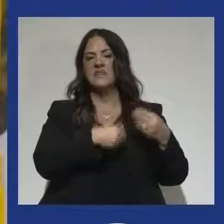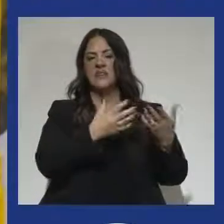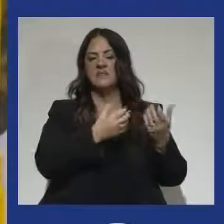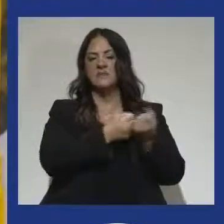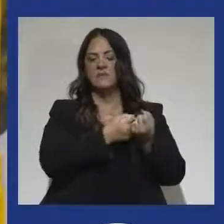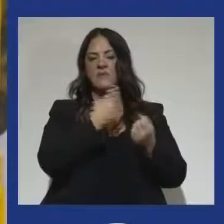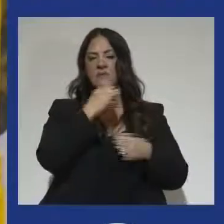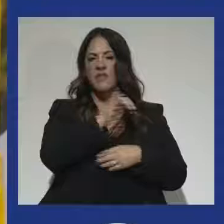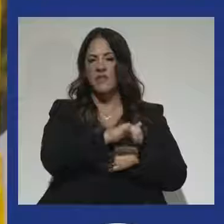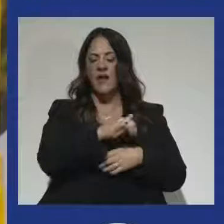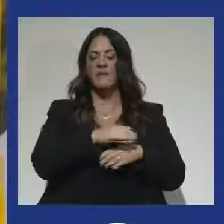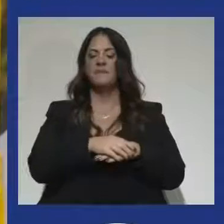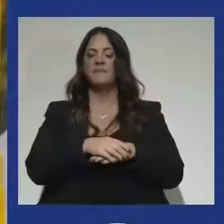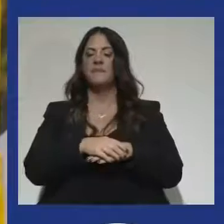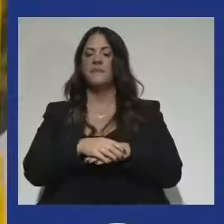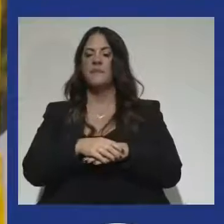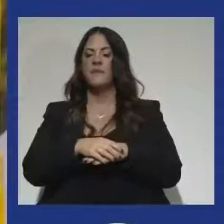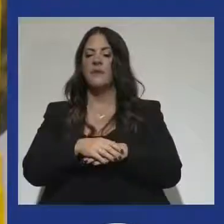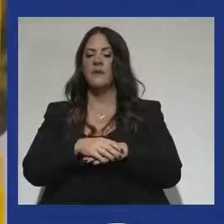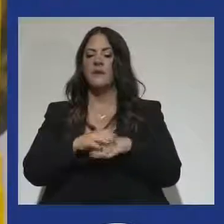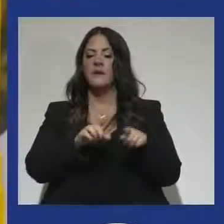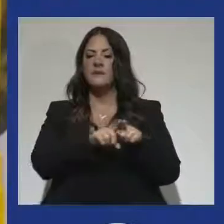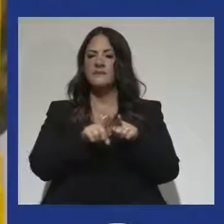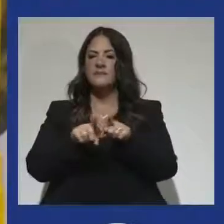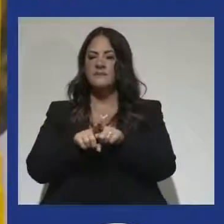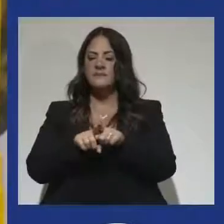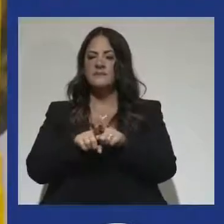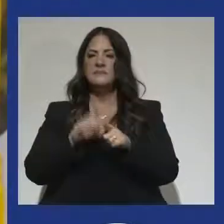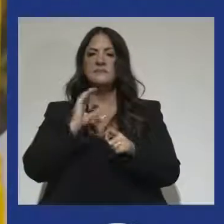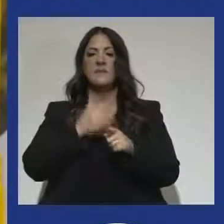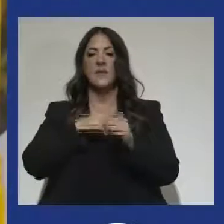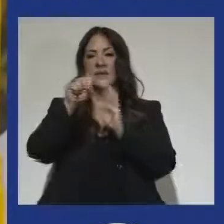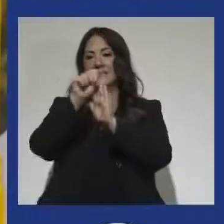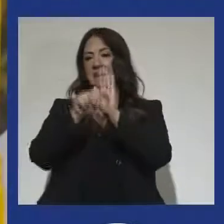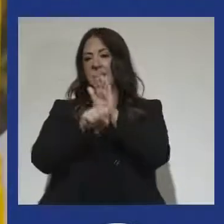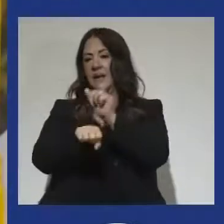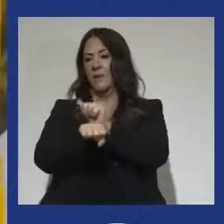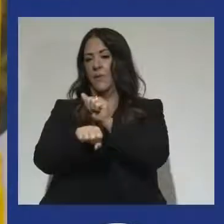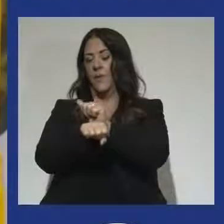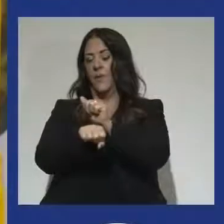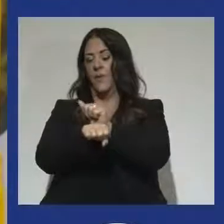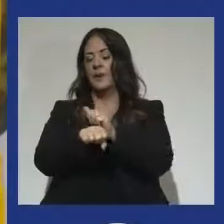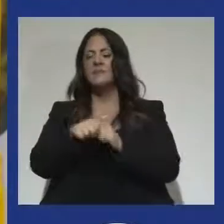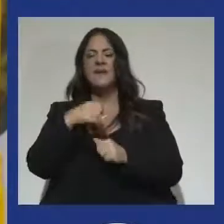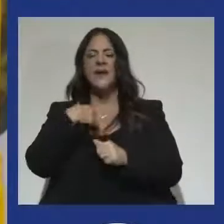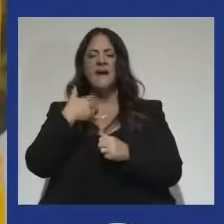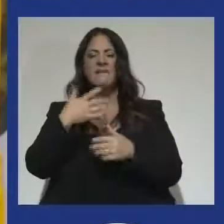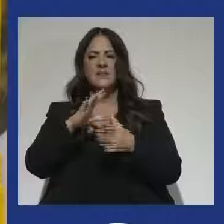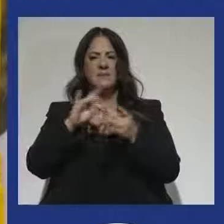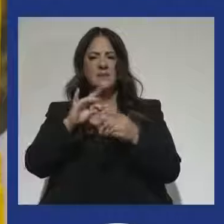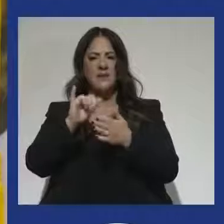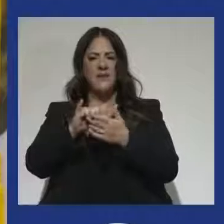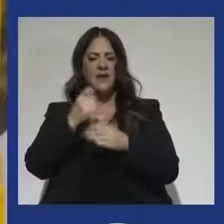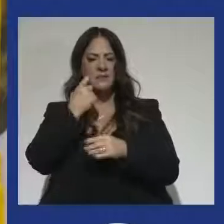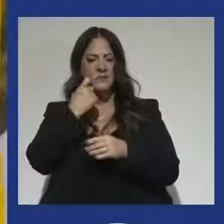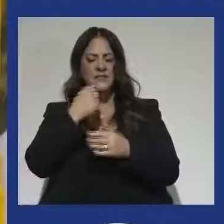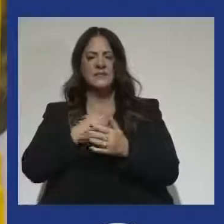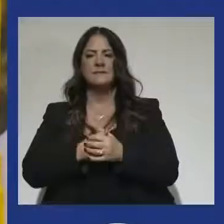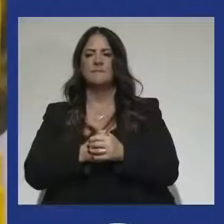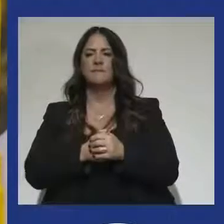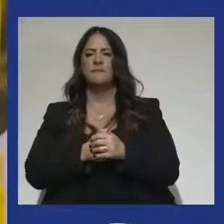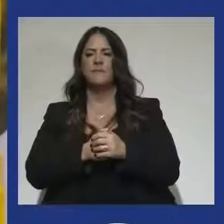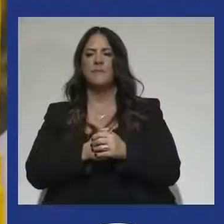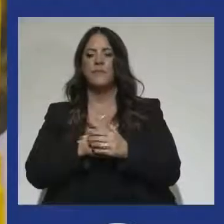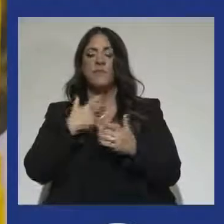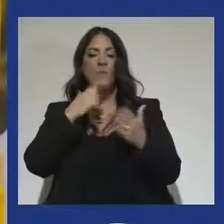revenue estimates. And then, of course, our state employees, I talked about that earlier. We